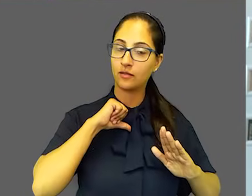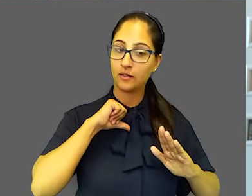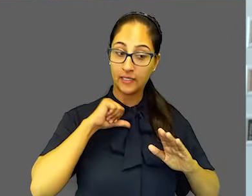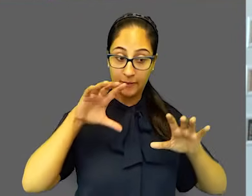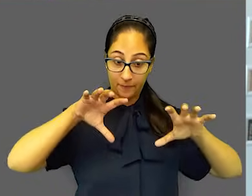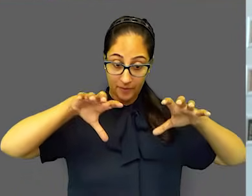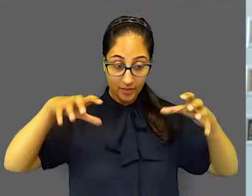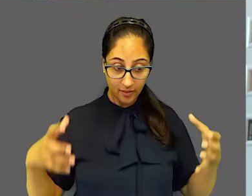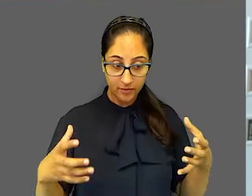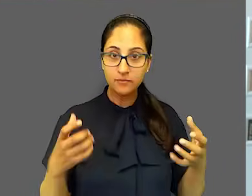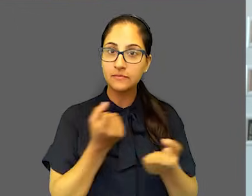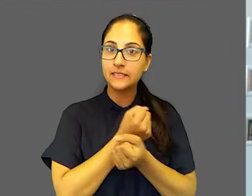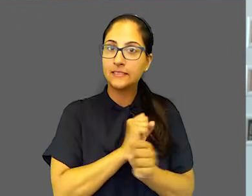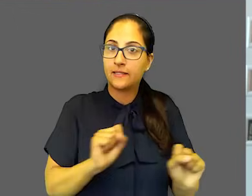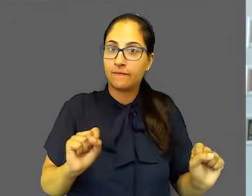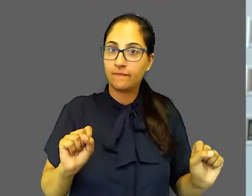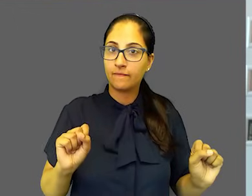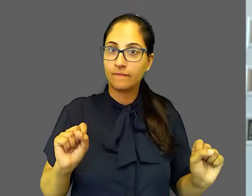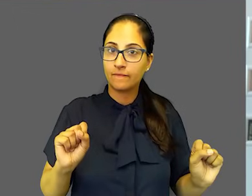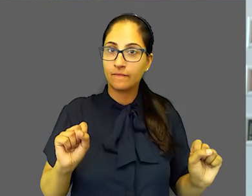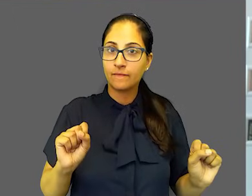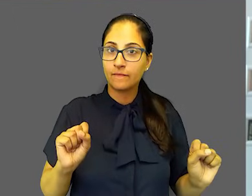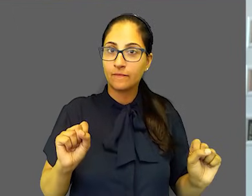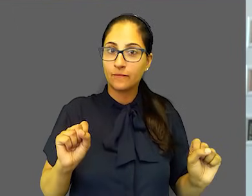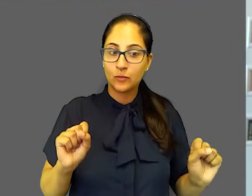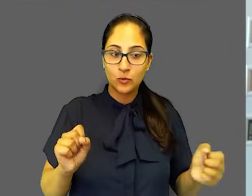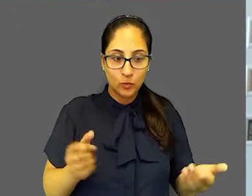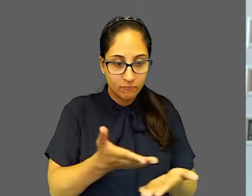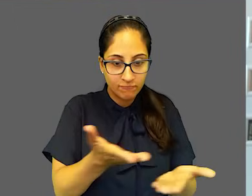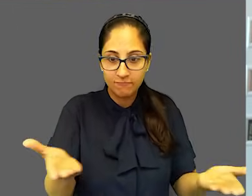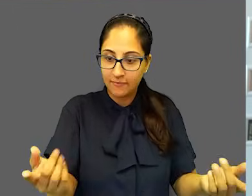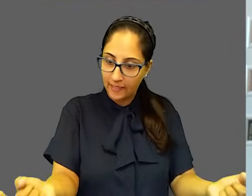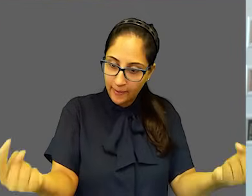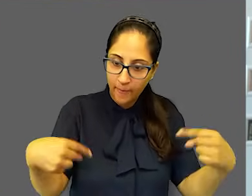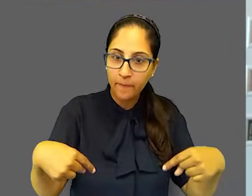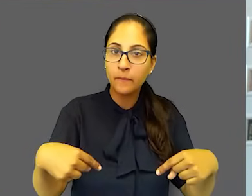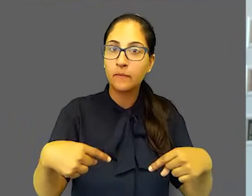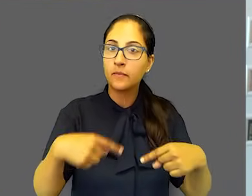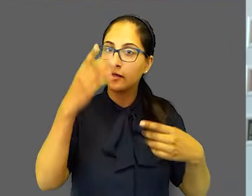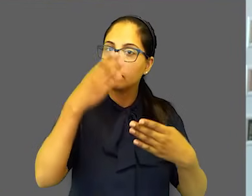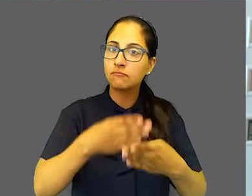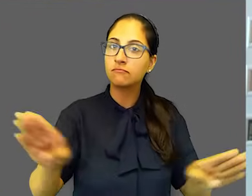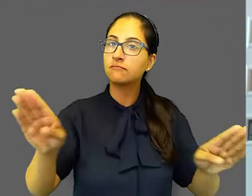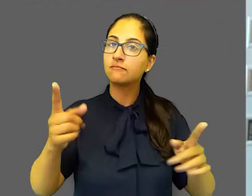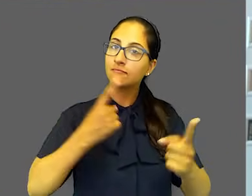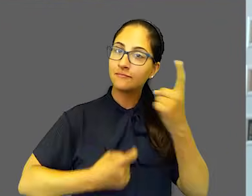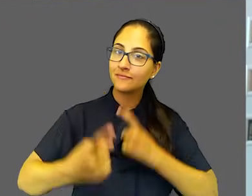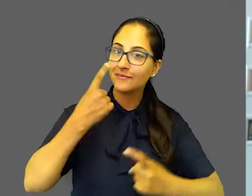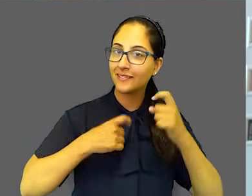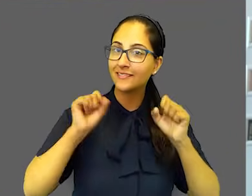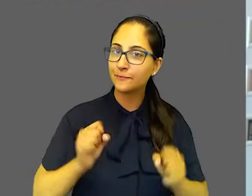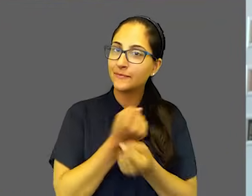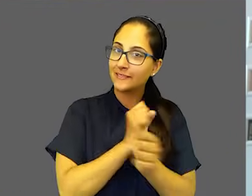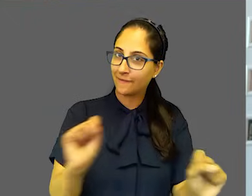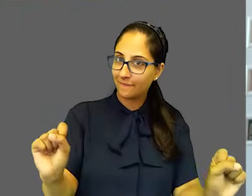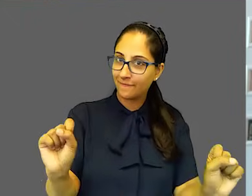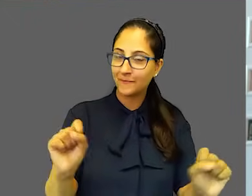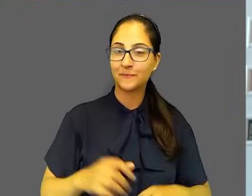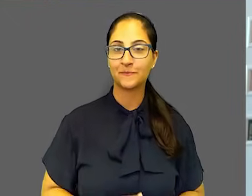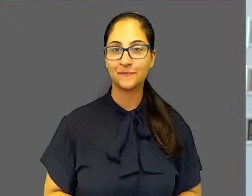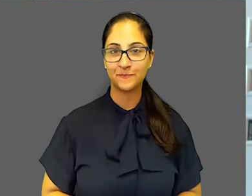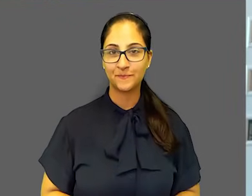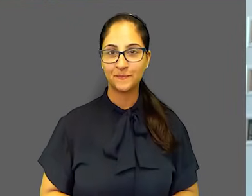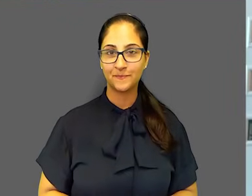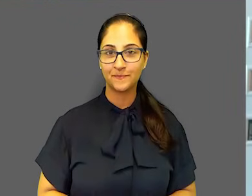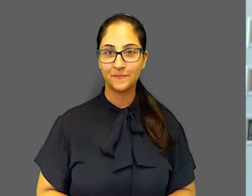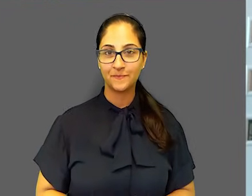have created is their space and that they can come and ask those questions. I think having been on this